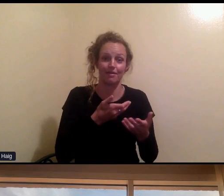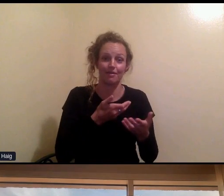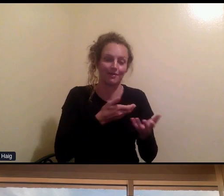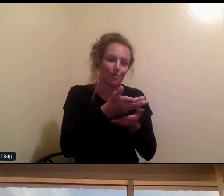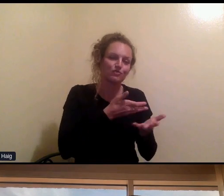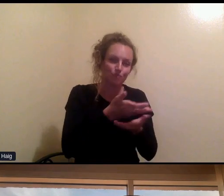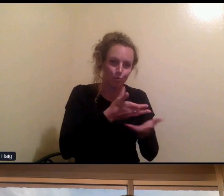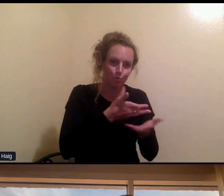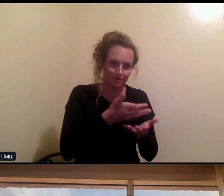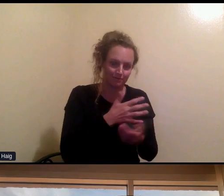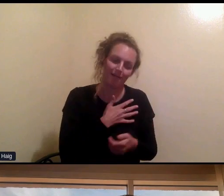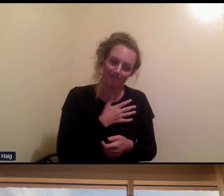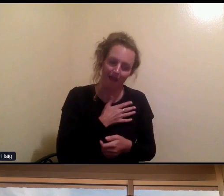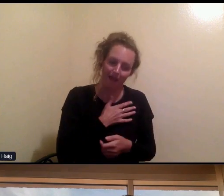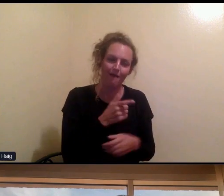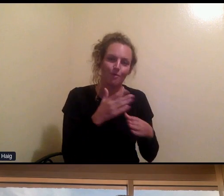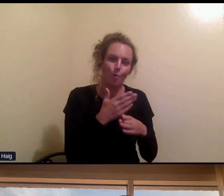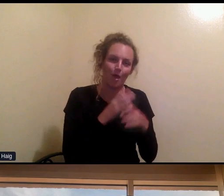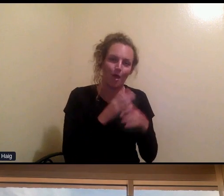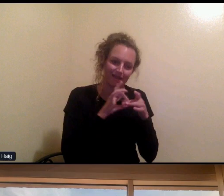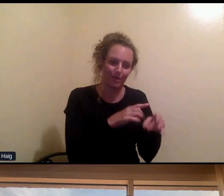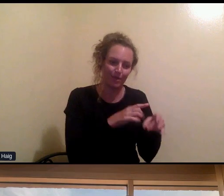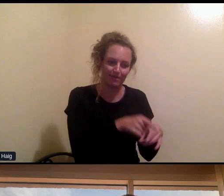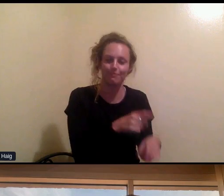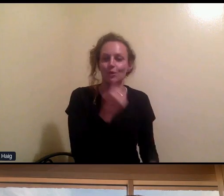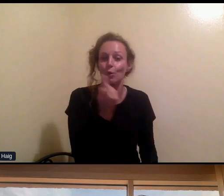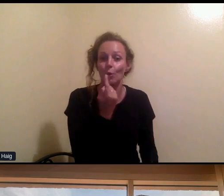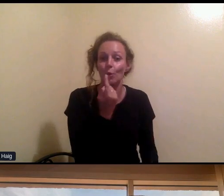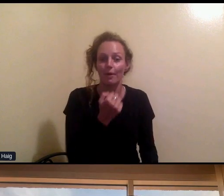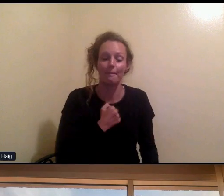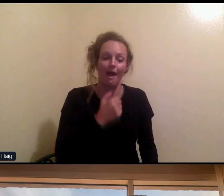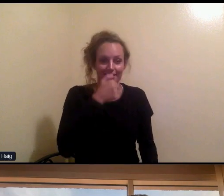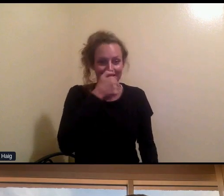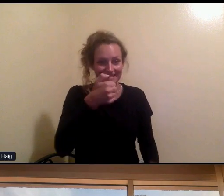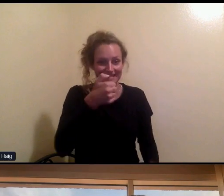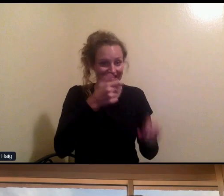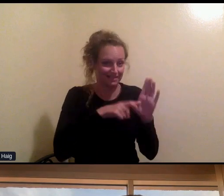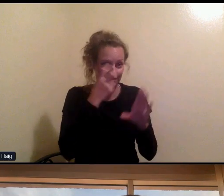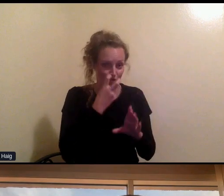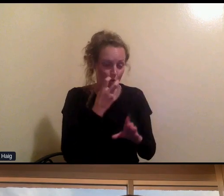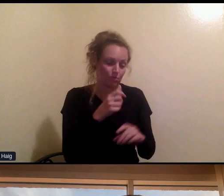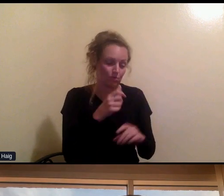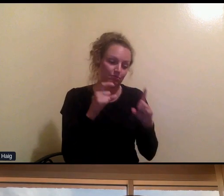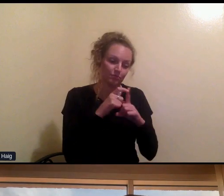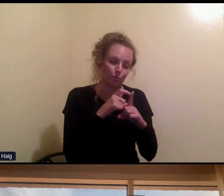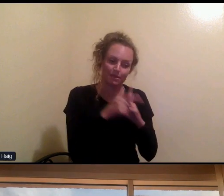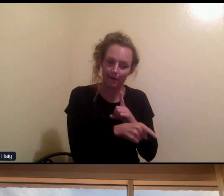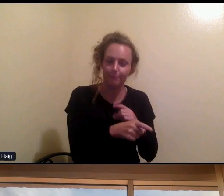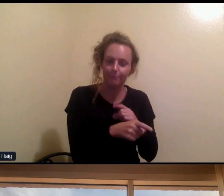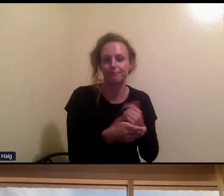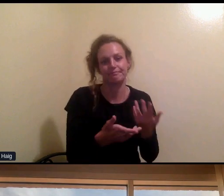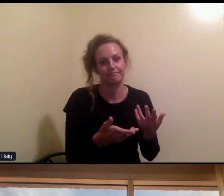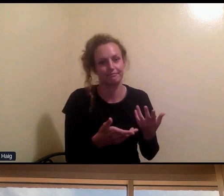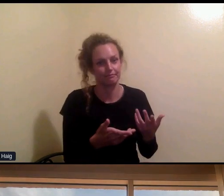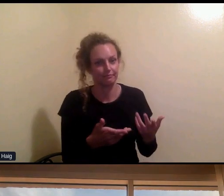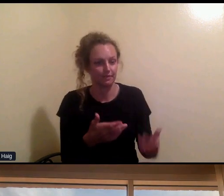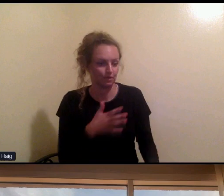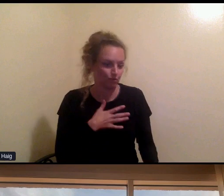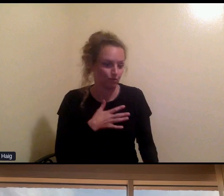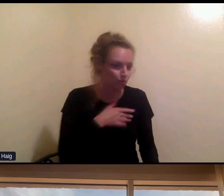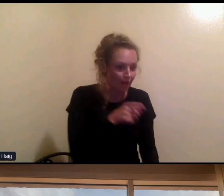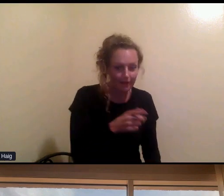get with her on projects when we're doing profiling a beautiful resort. Does she like a certain drink scene? If she doesn't like it, I pull